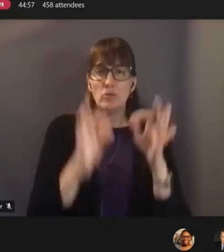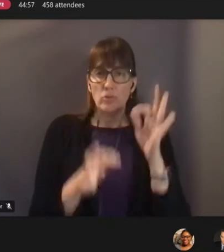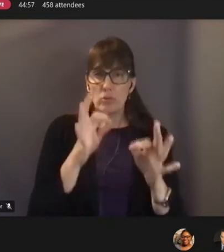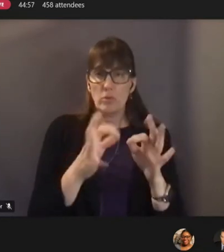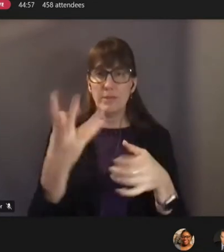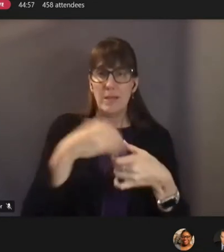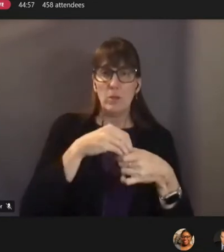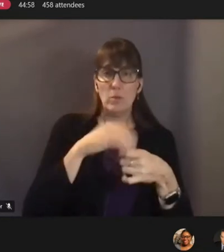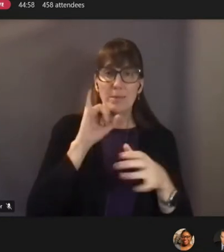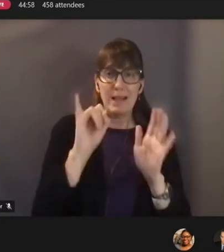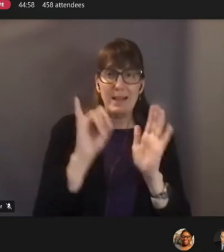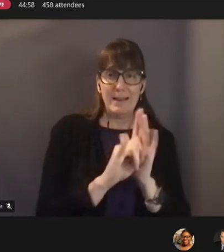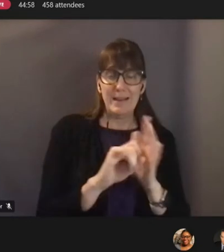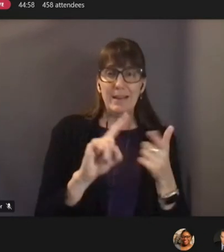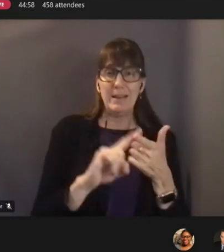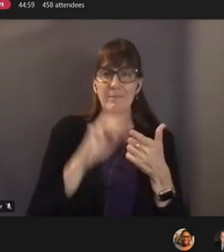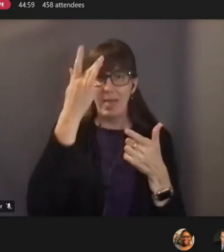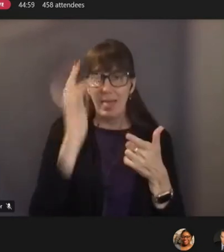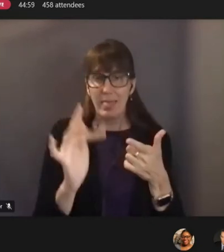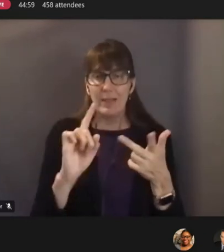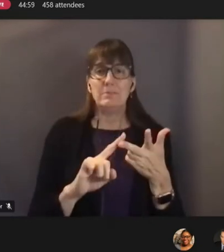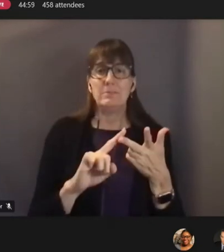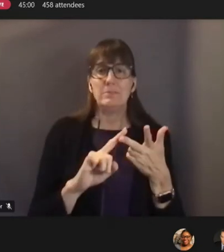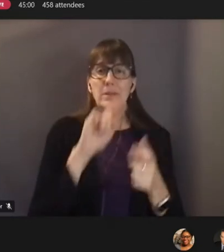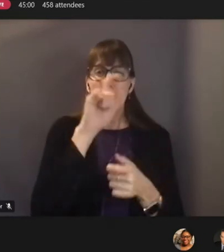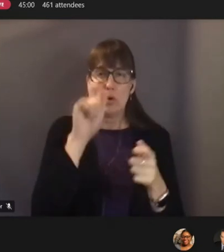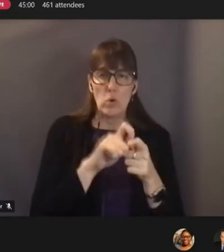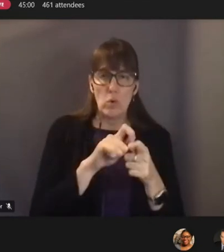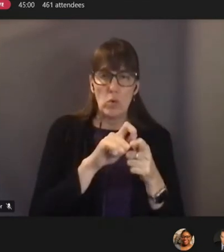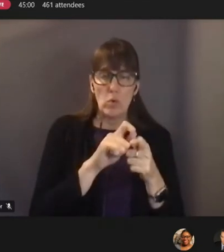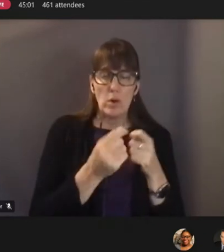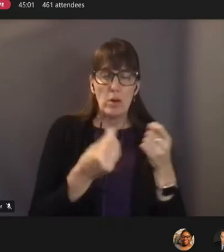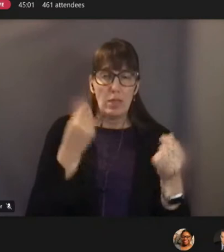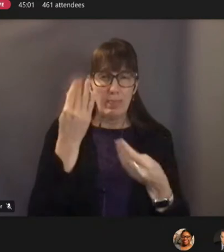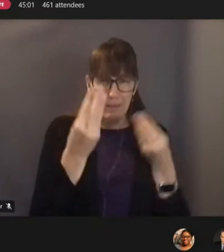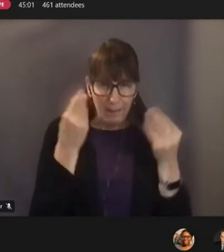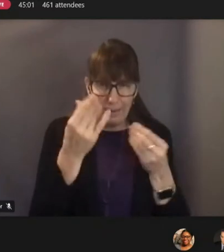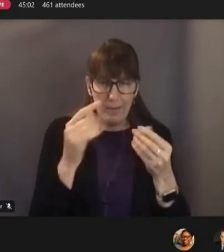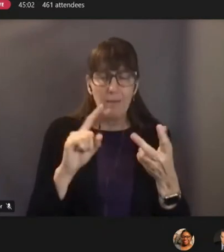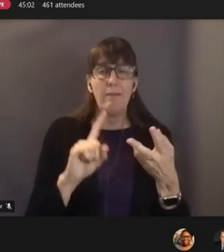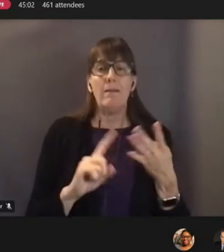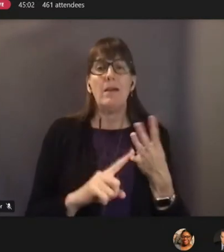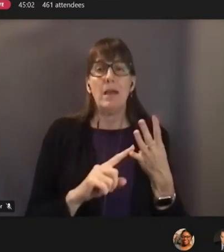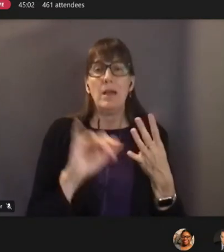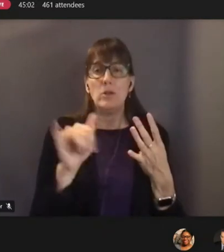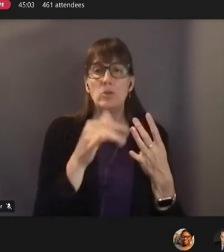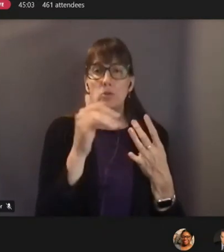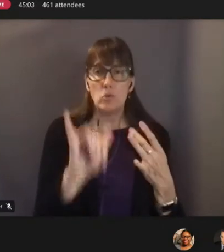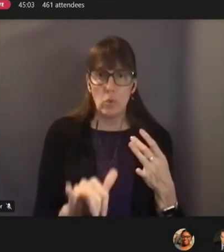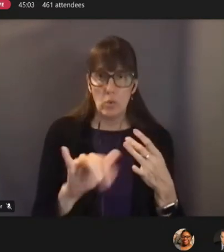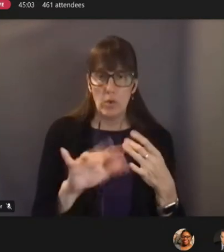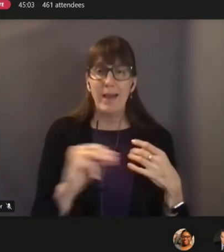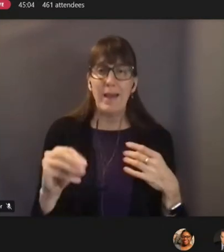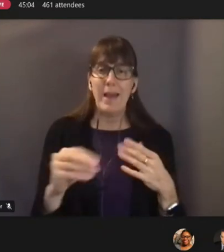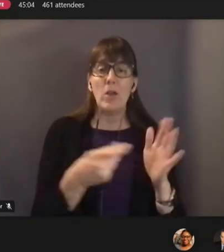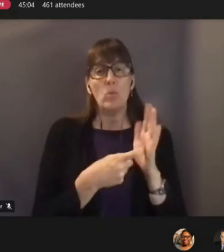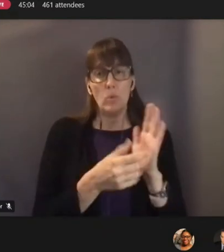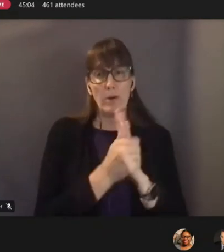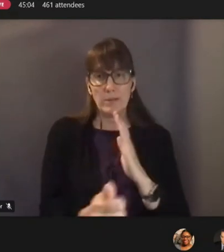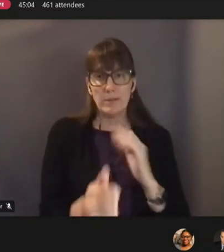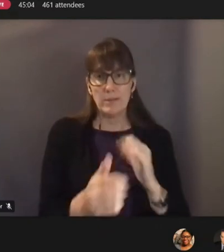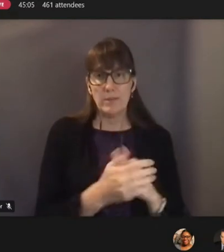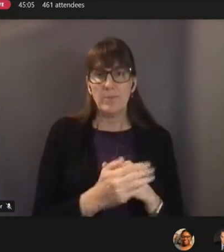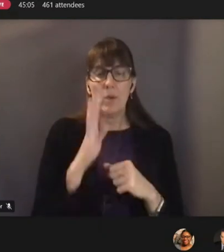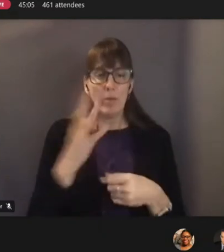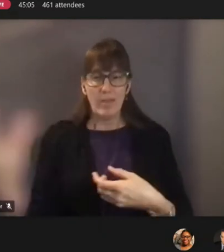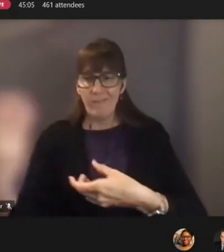intellect, critical thinking, and joy, in addition to required skills. We will engage teaching staff and school leaders across the district